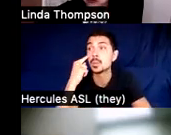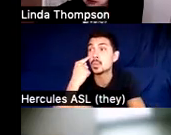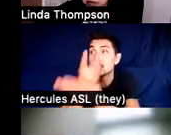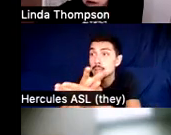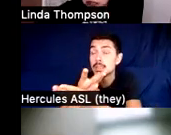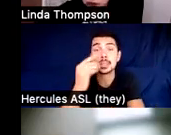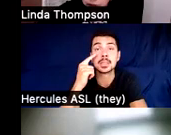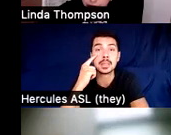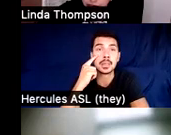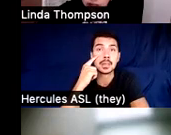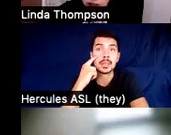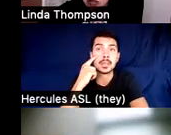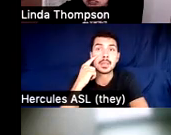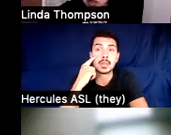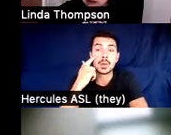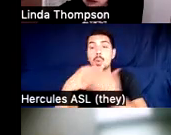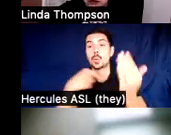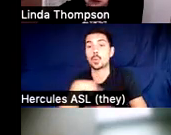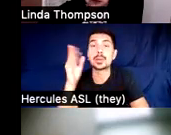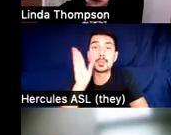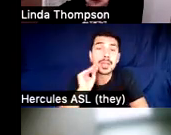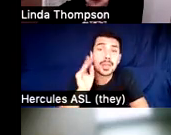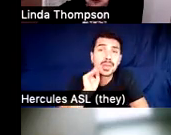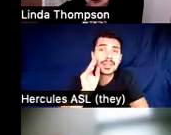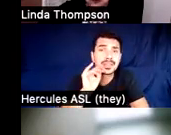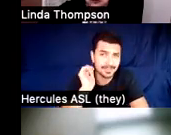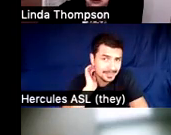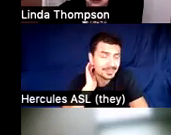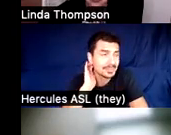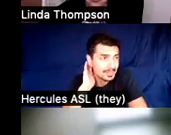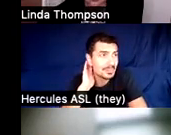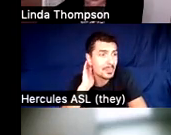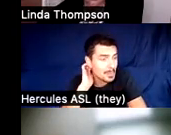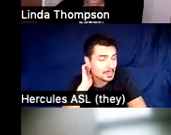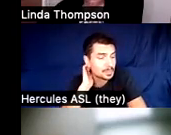what we may have experienced on top of it.